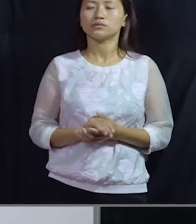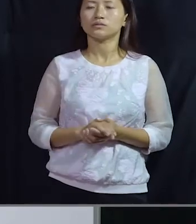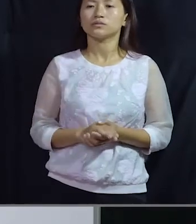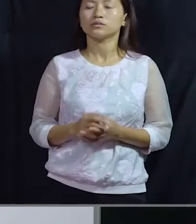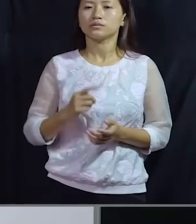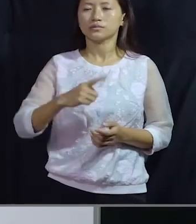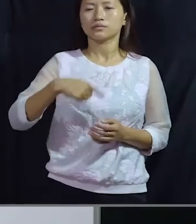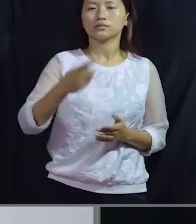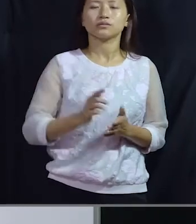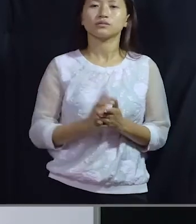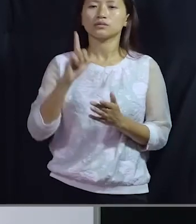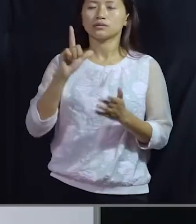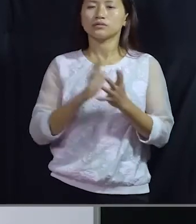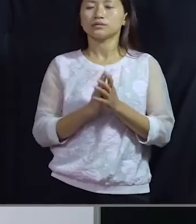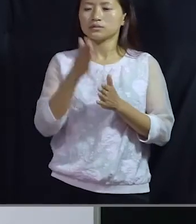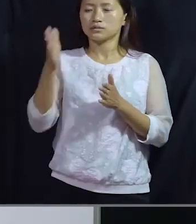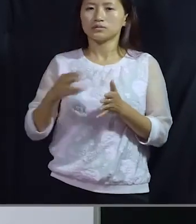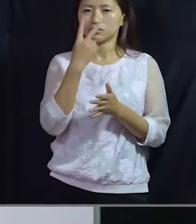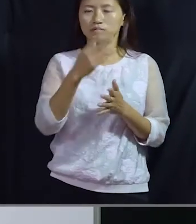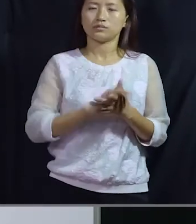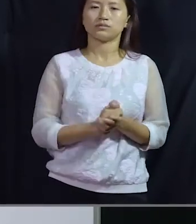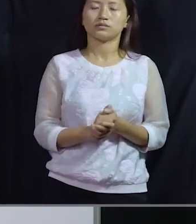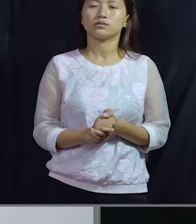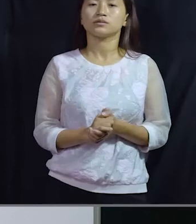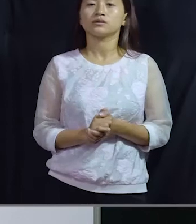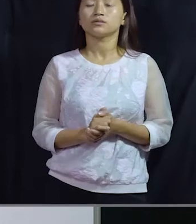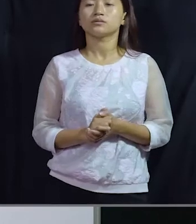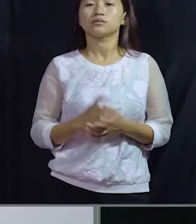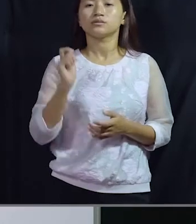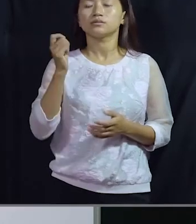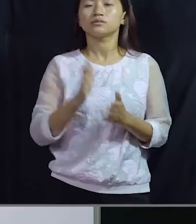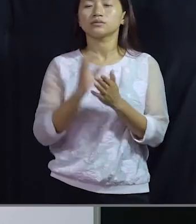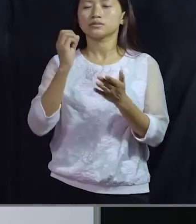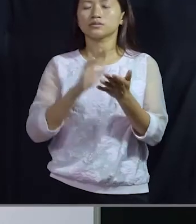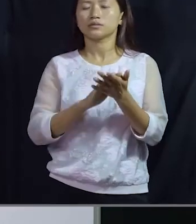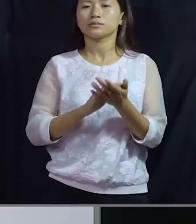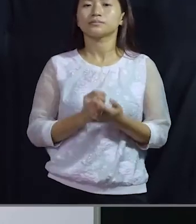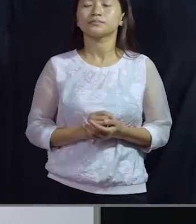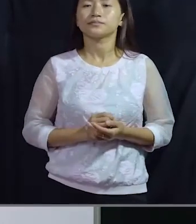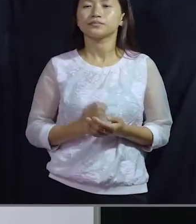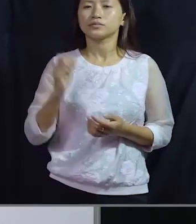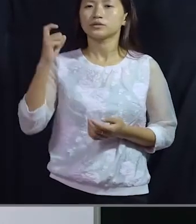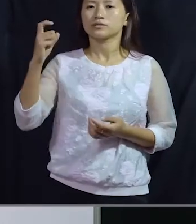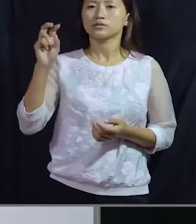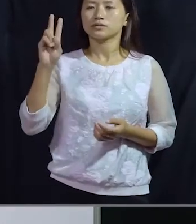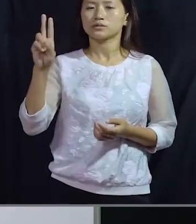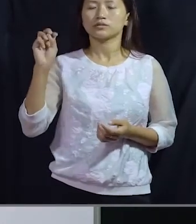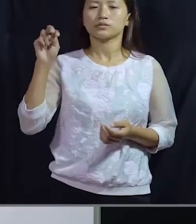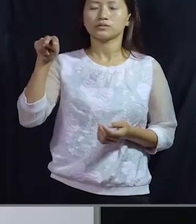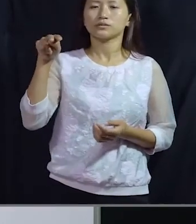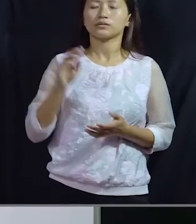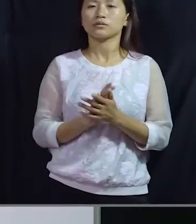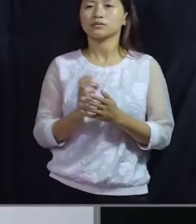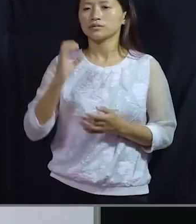Next on the liability side, you see liabilities for workmen's compensation is 7,200. So this